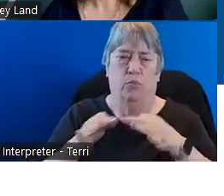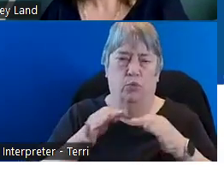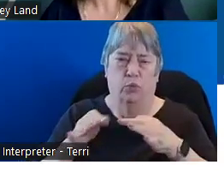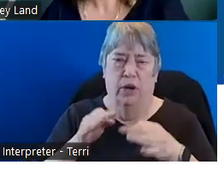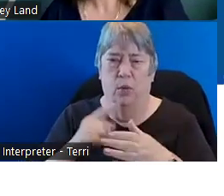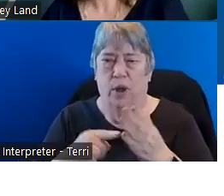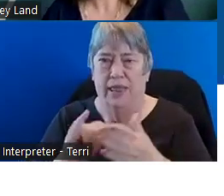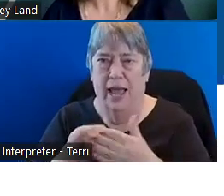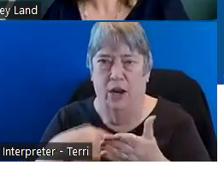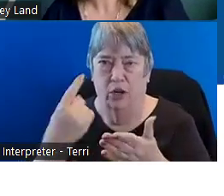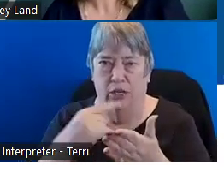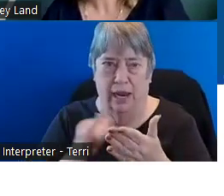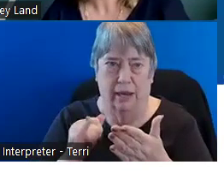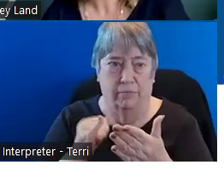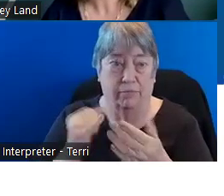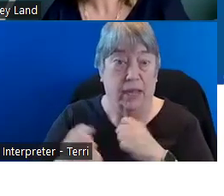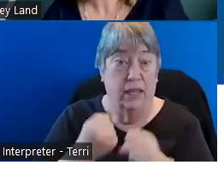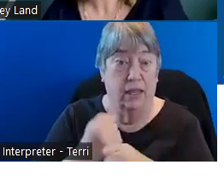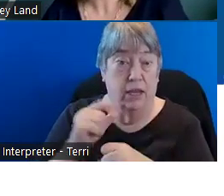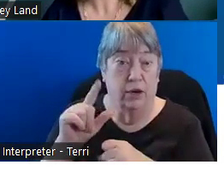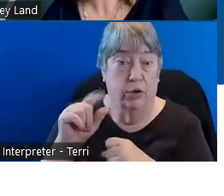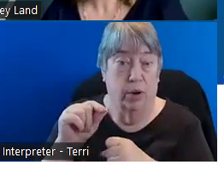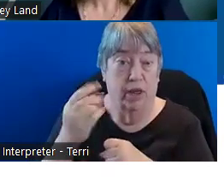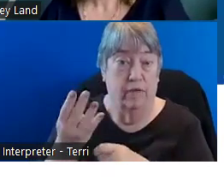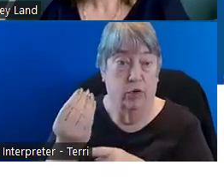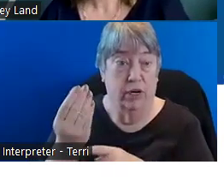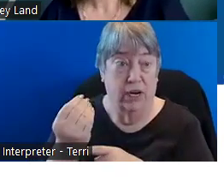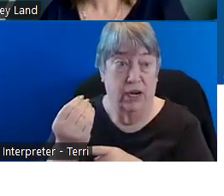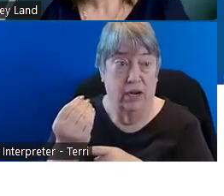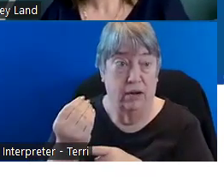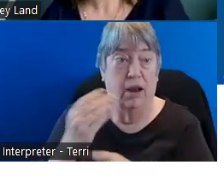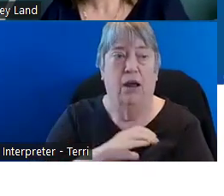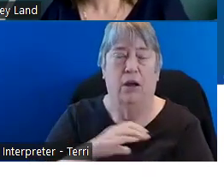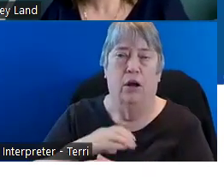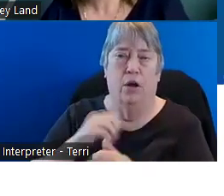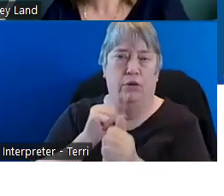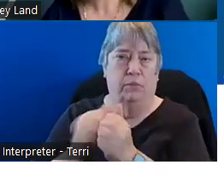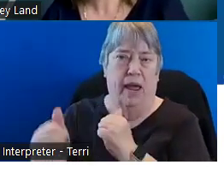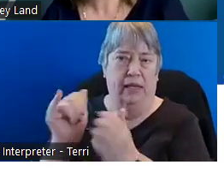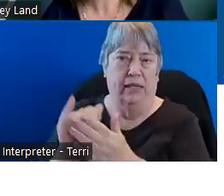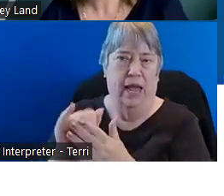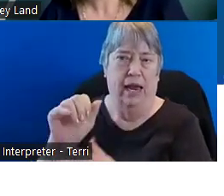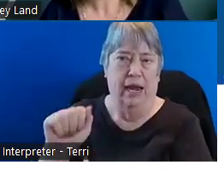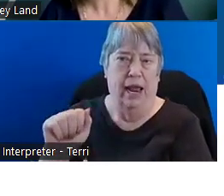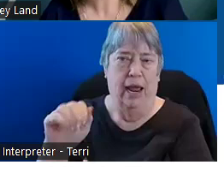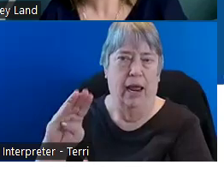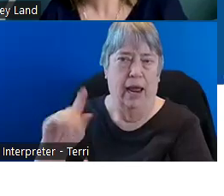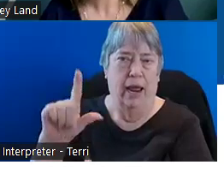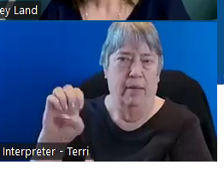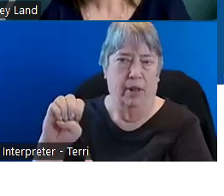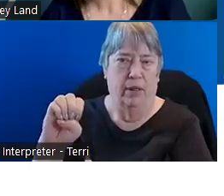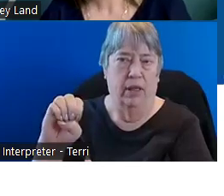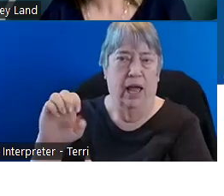So in 2014, Congress passed the ABLE Act. This allowed states to set up a